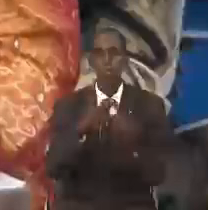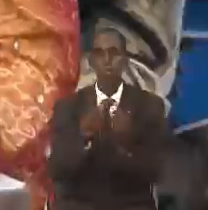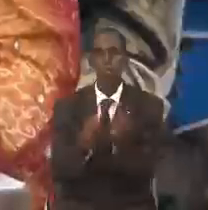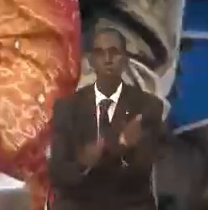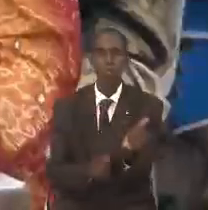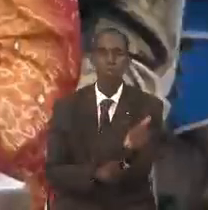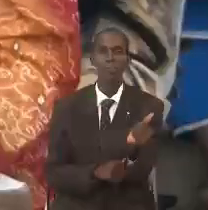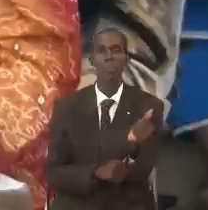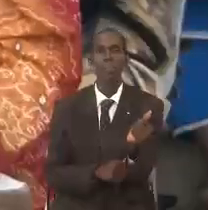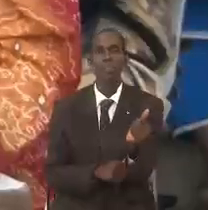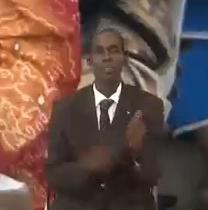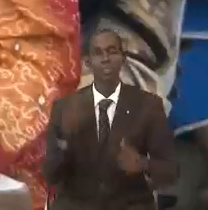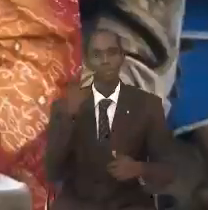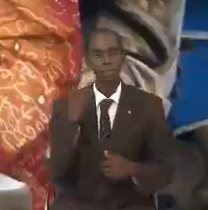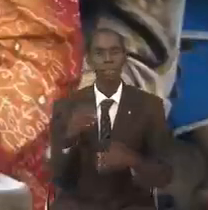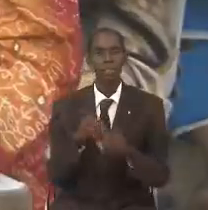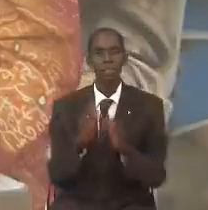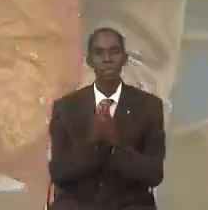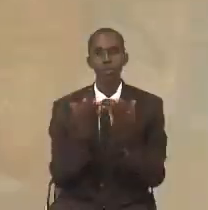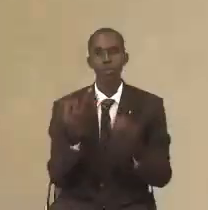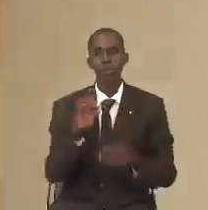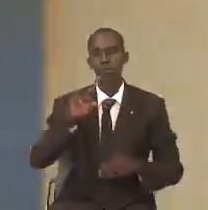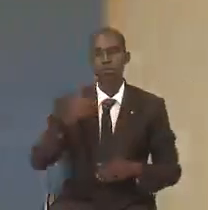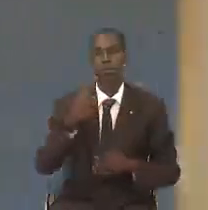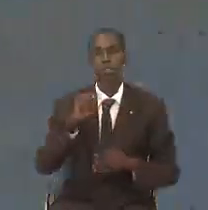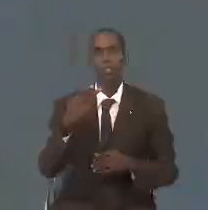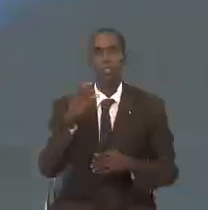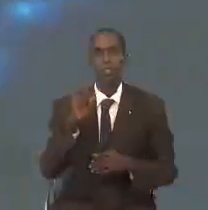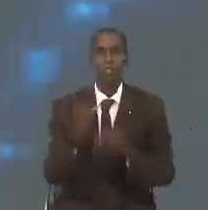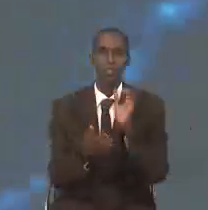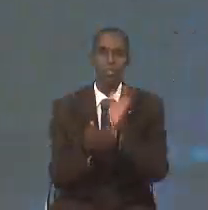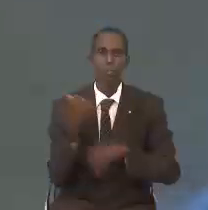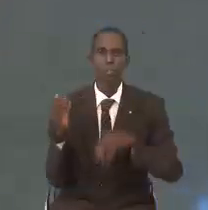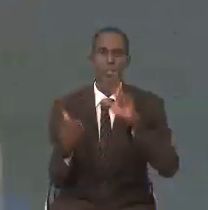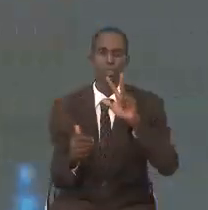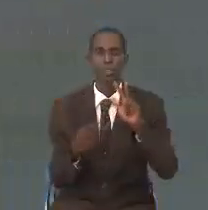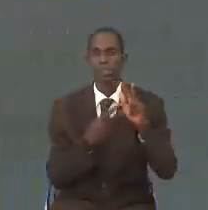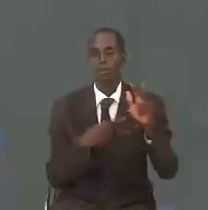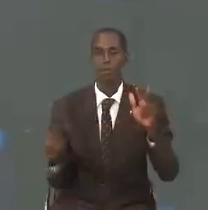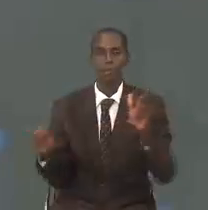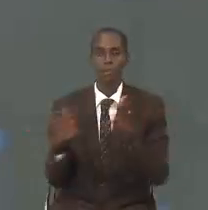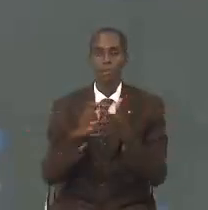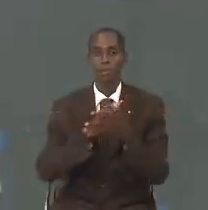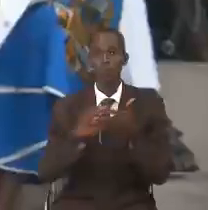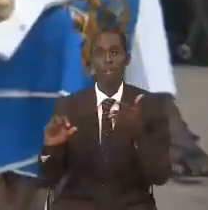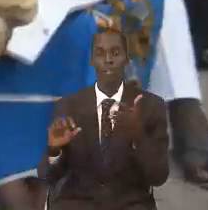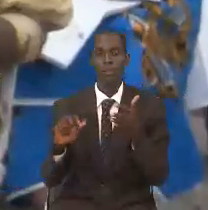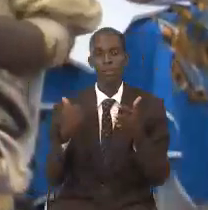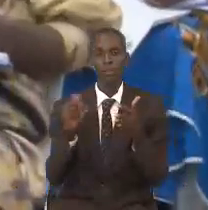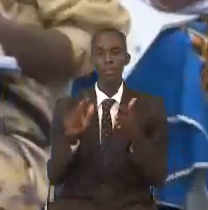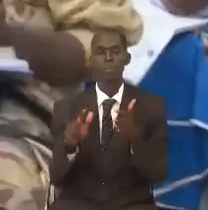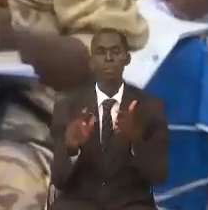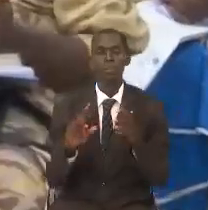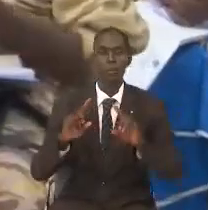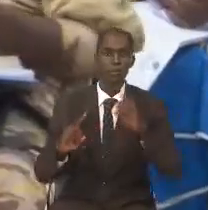Look at 1 Thessalonians chapter 3. We're reading from verse 13. 1